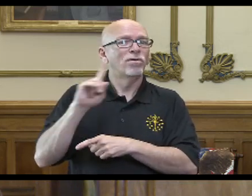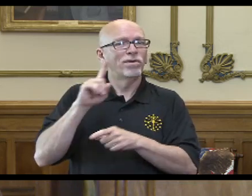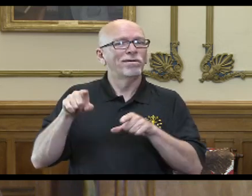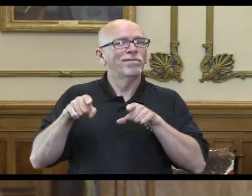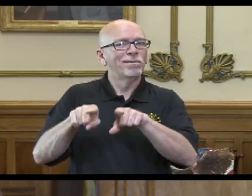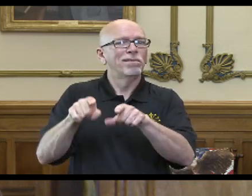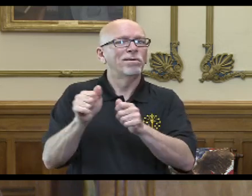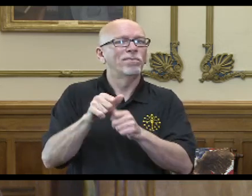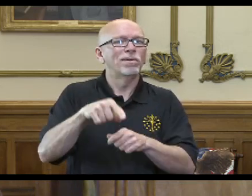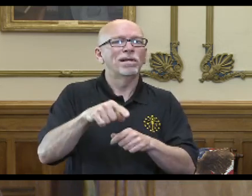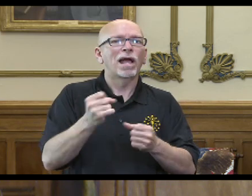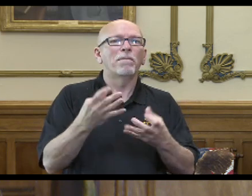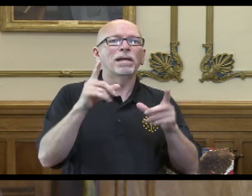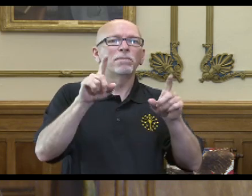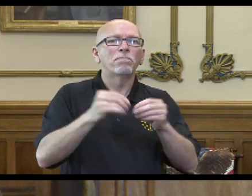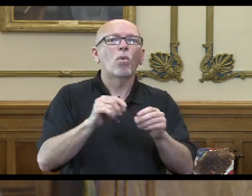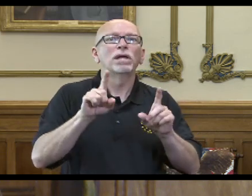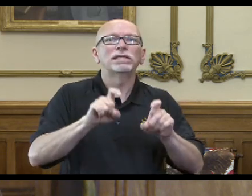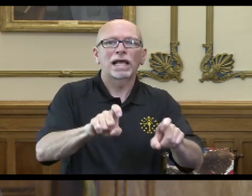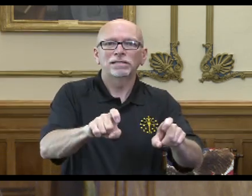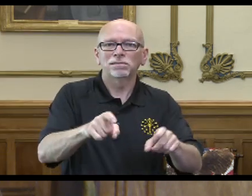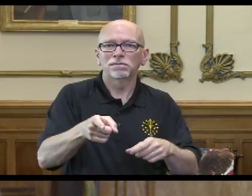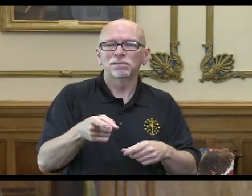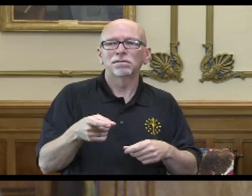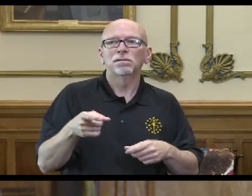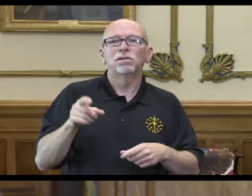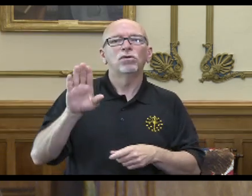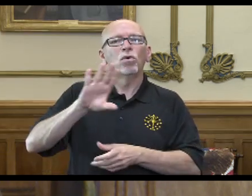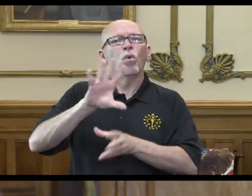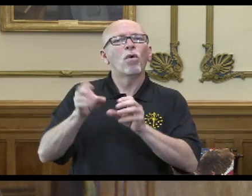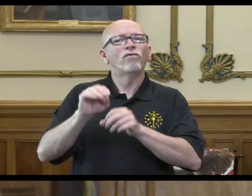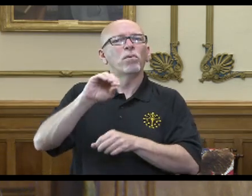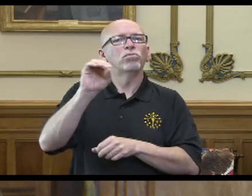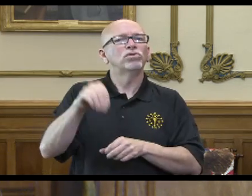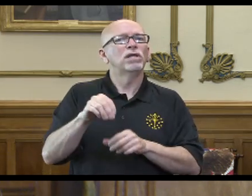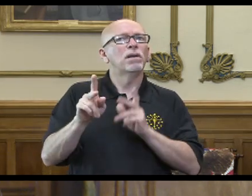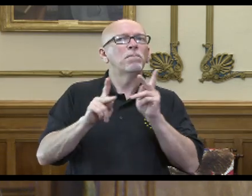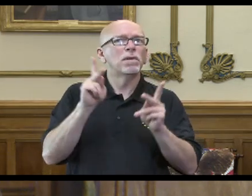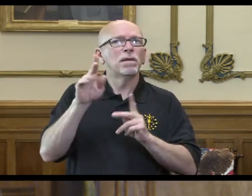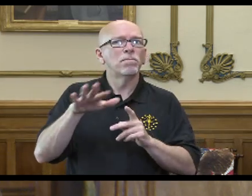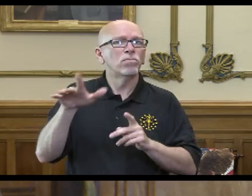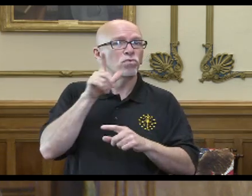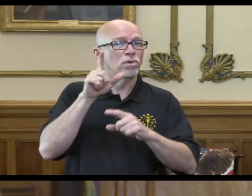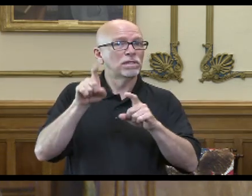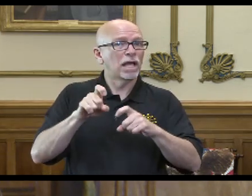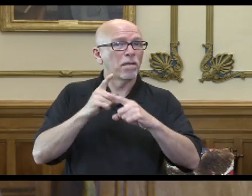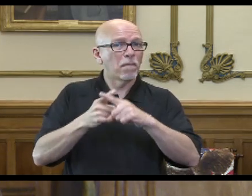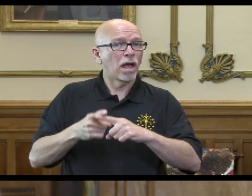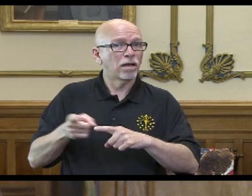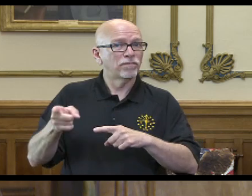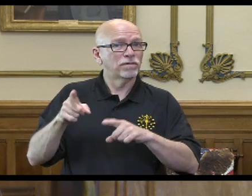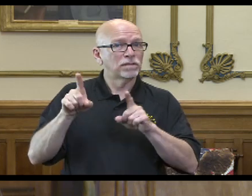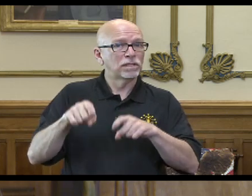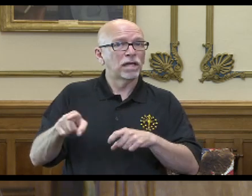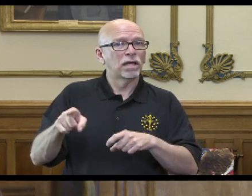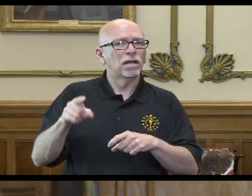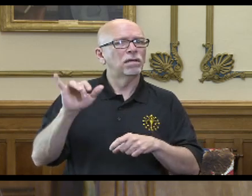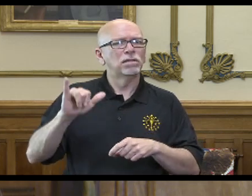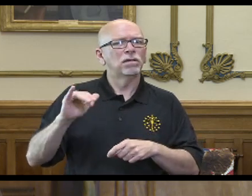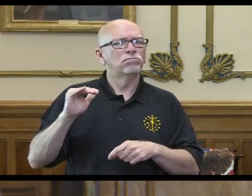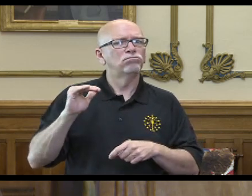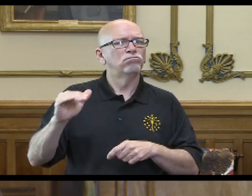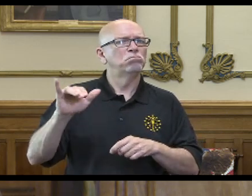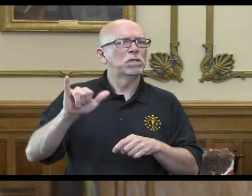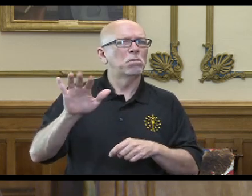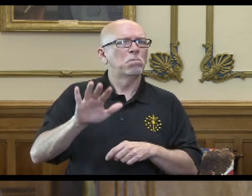the increased numbers of tests that we were doing. Their overall percentages of individuals who were positive that were tested has remained